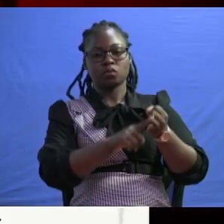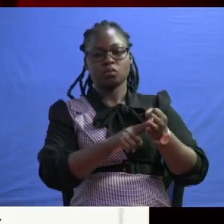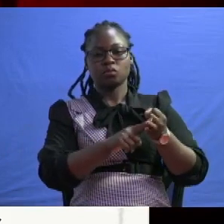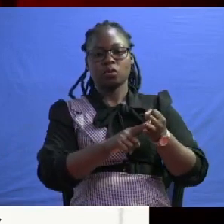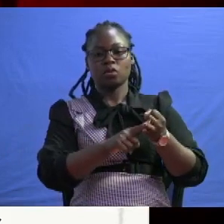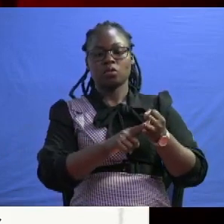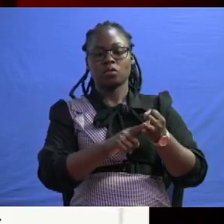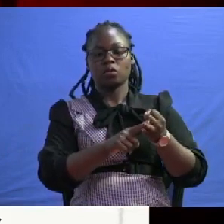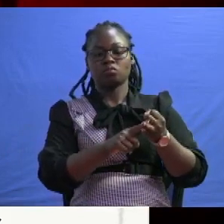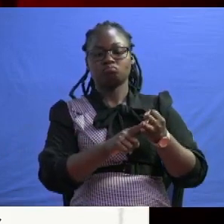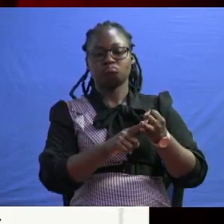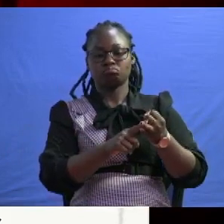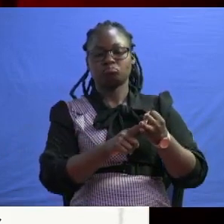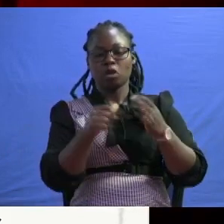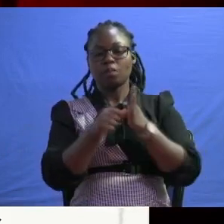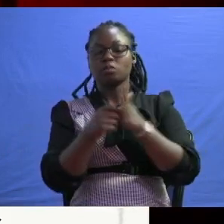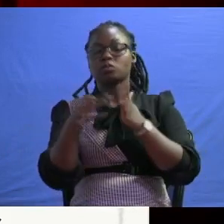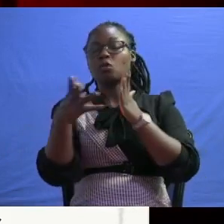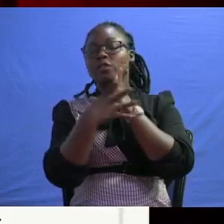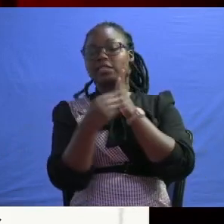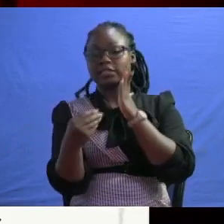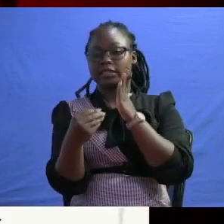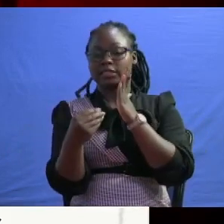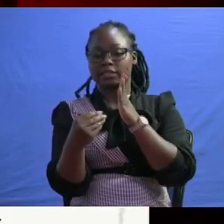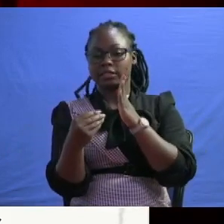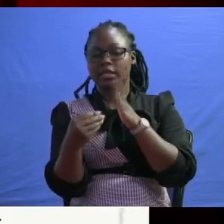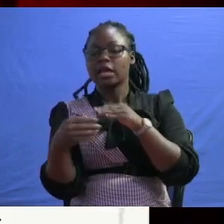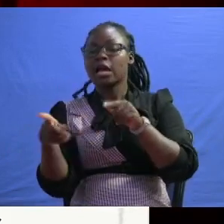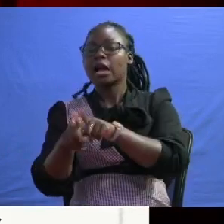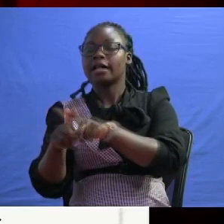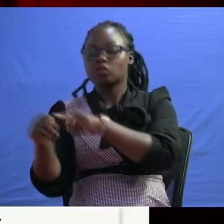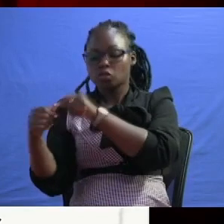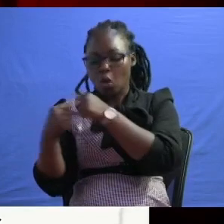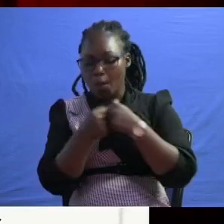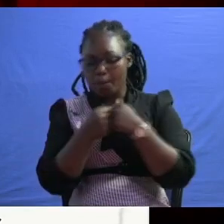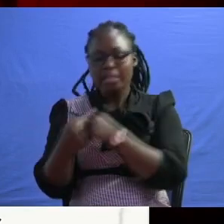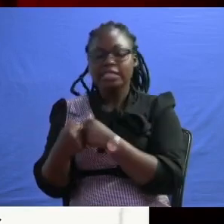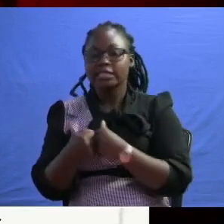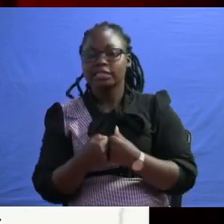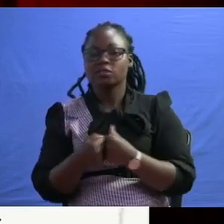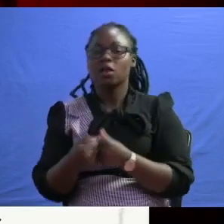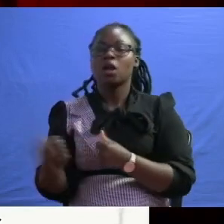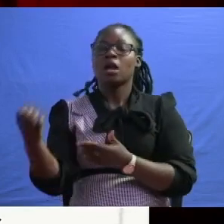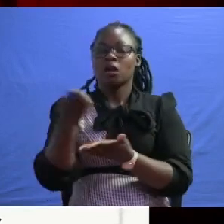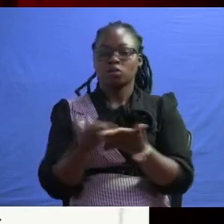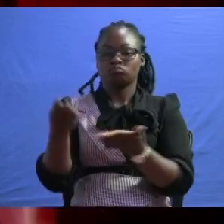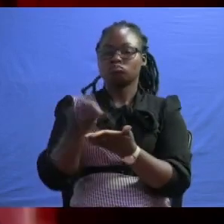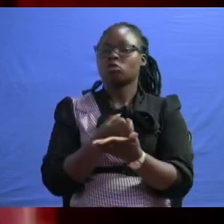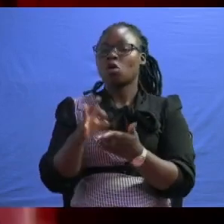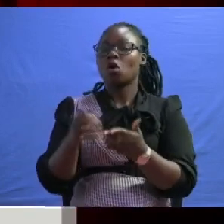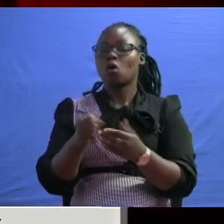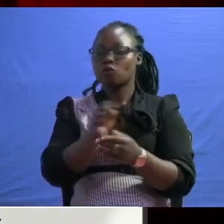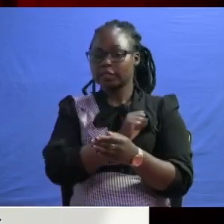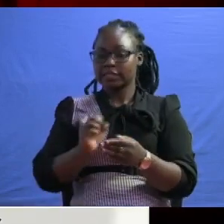bordering on the skill set and the competitive recruitment of staff in